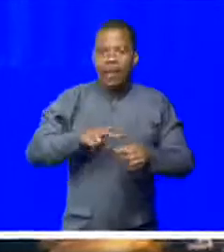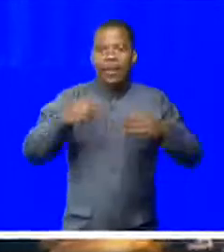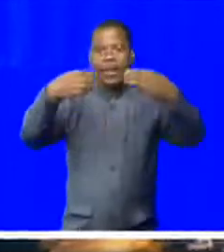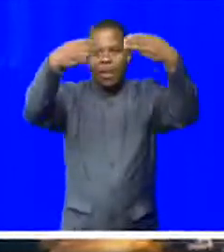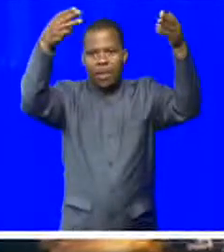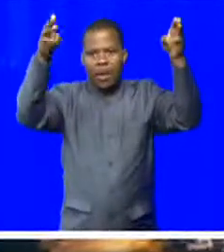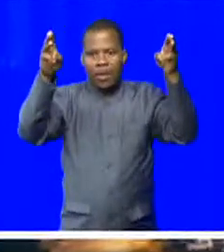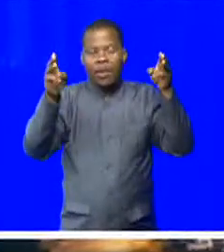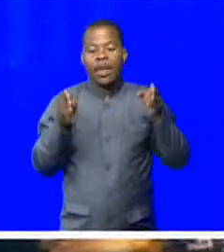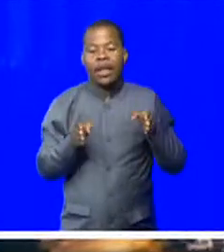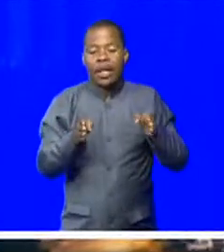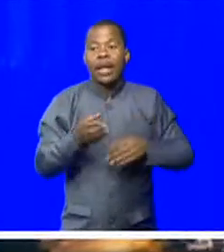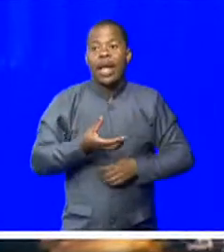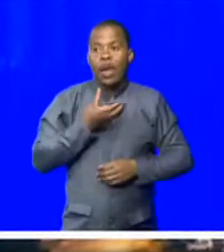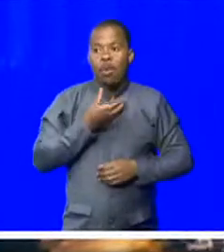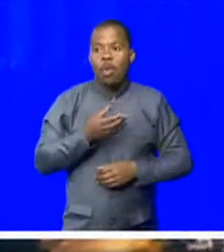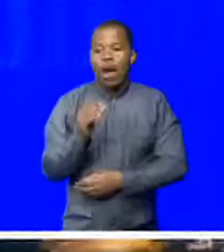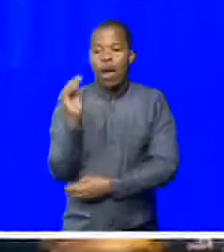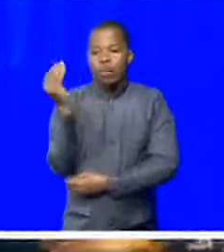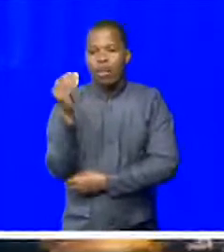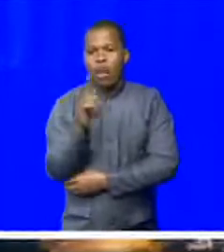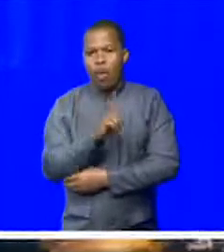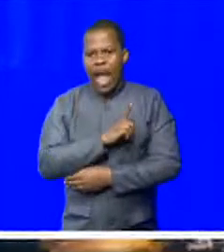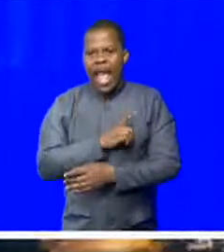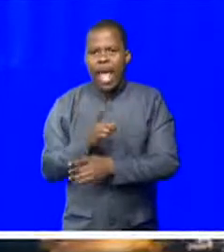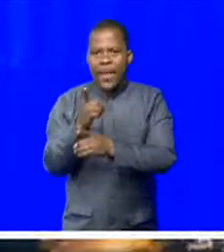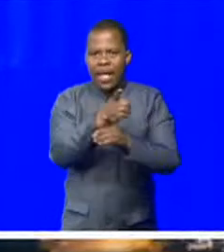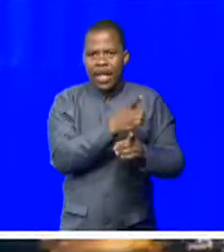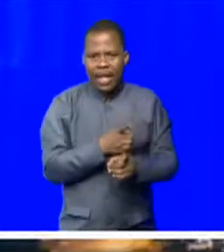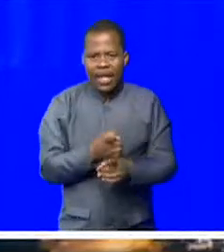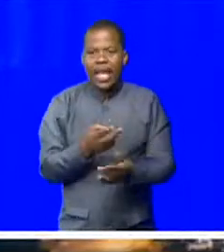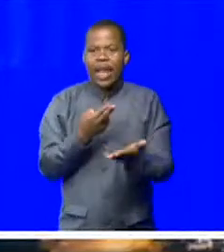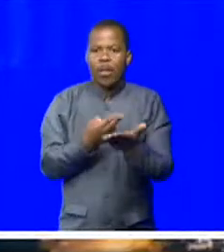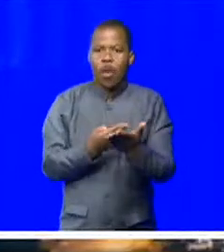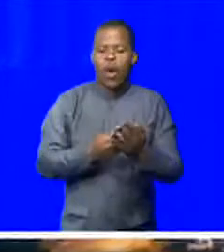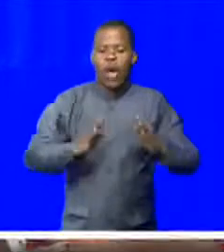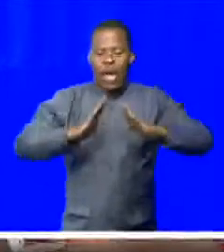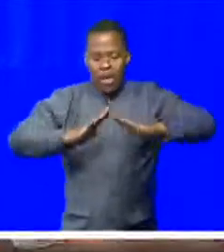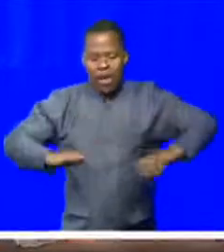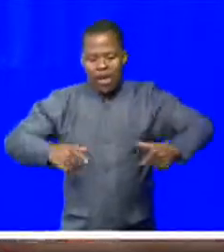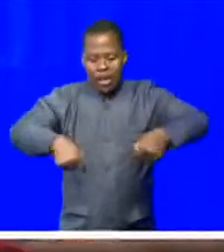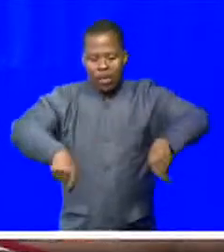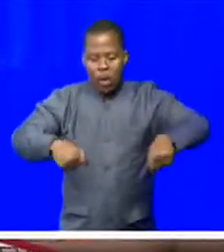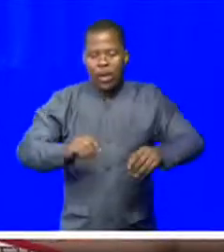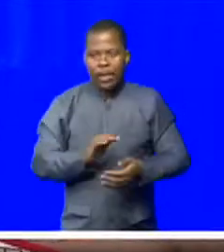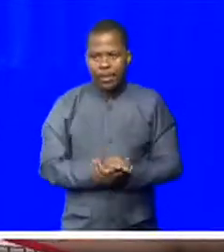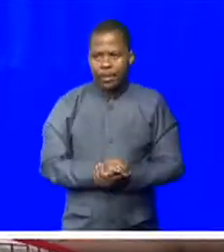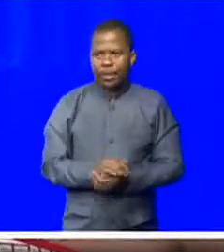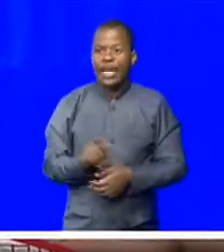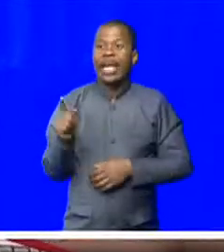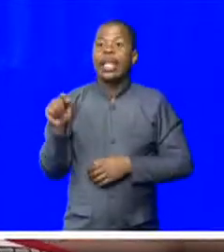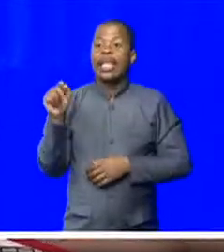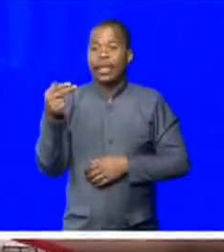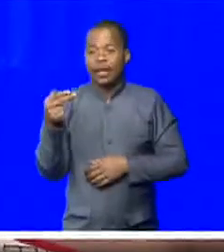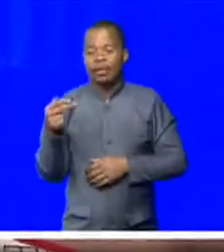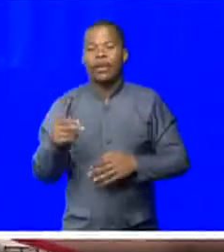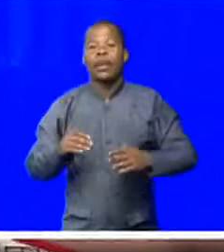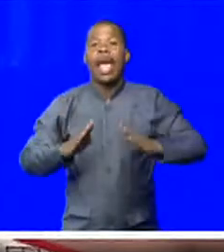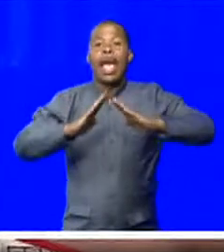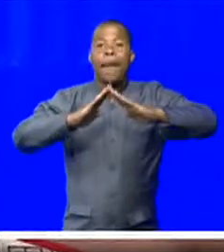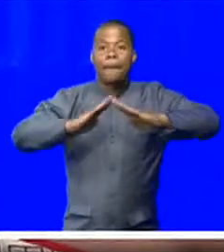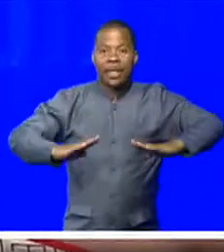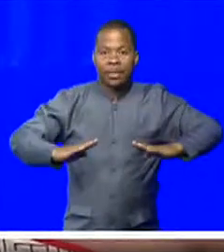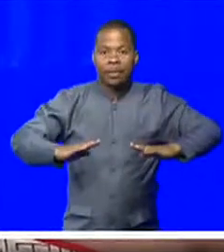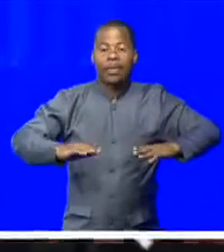quarter performance reports for the 2022-2023 financial year. On Thursday, when the House of Senate resumed its